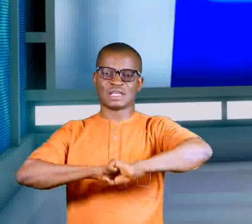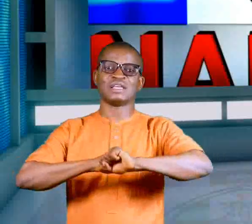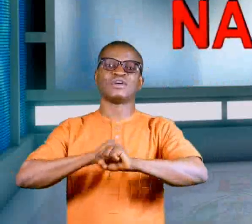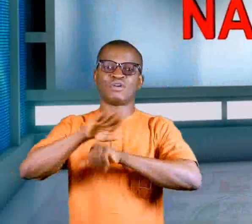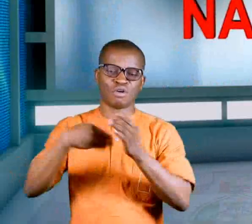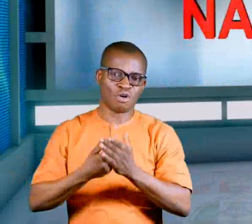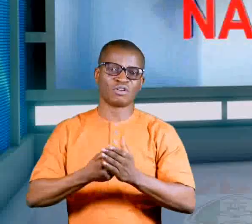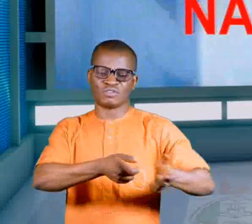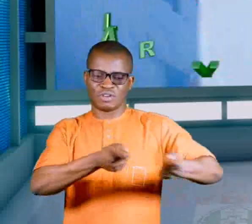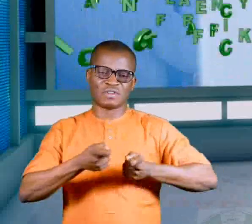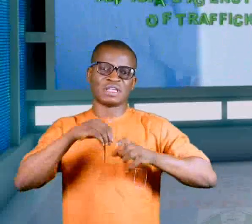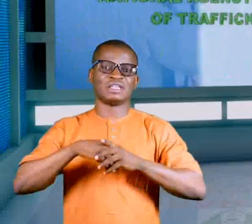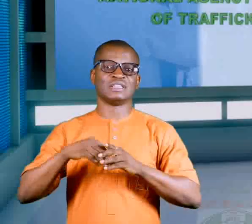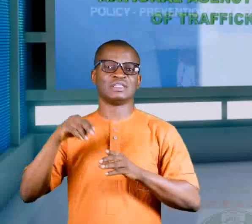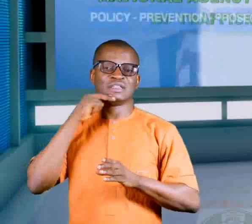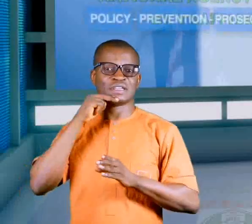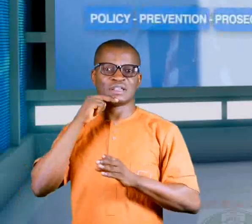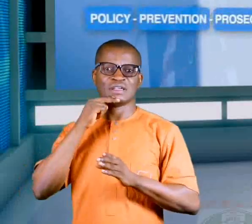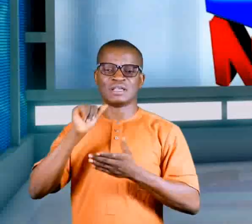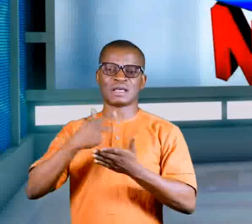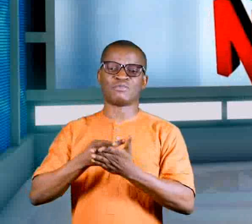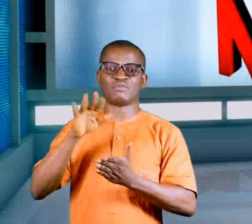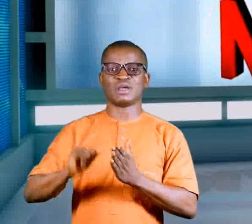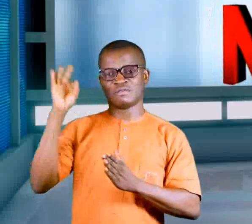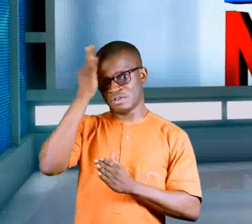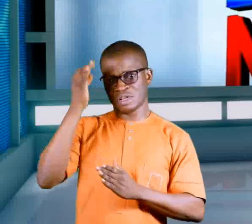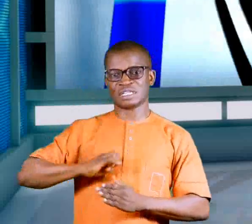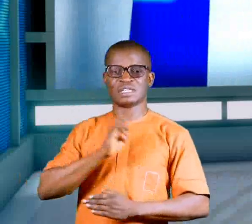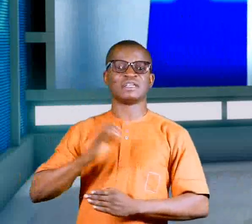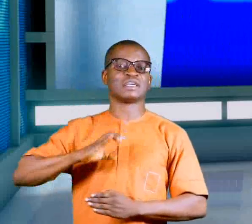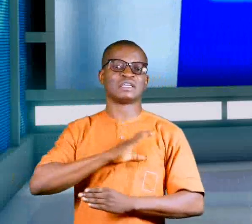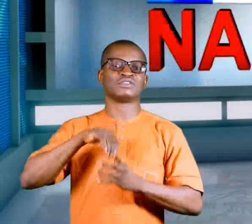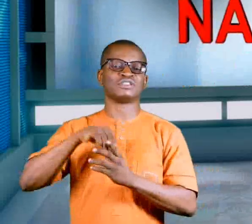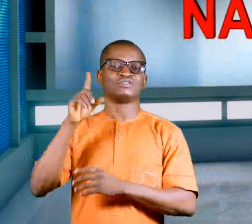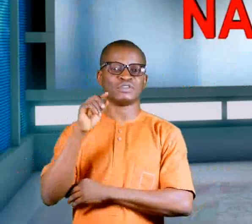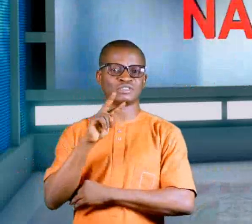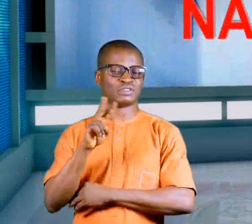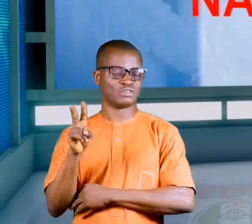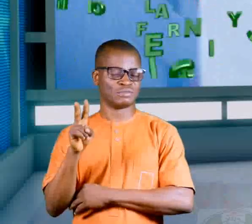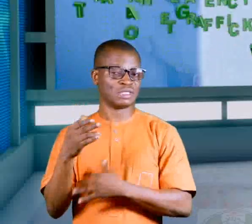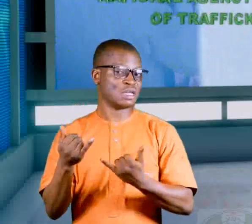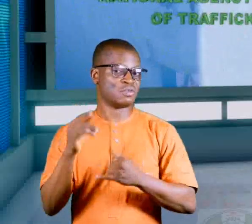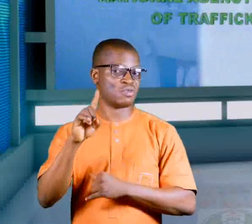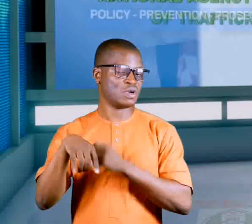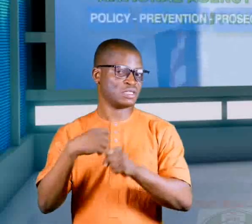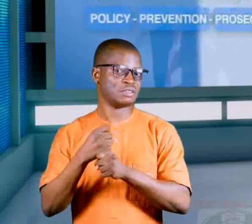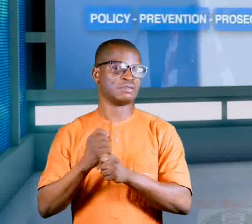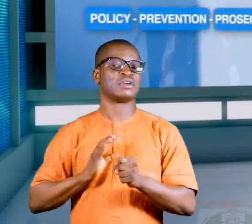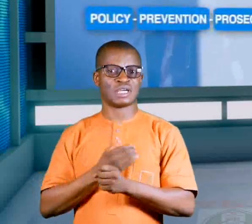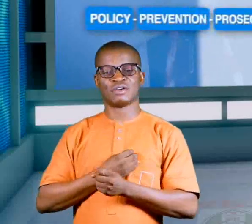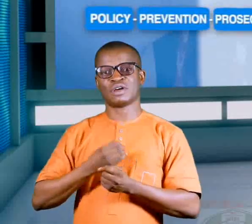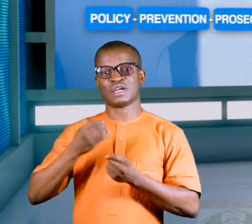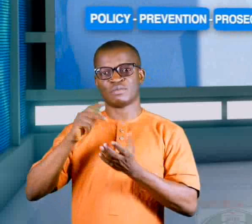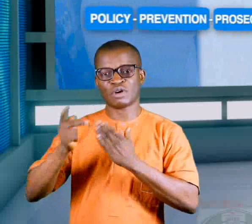in Nigeria, was approved by the Federal Executive Council in February 2022. It's 1 year now. Our package